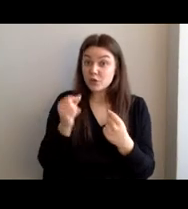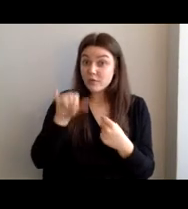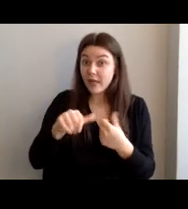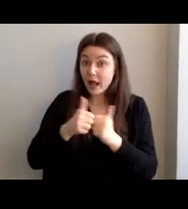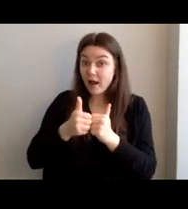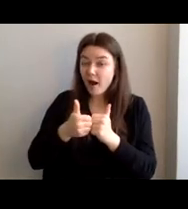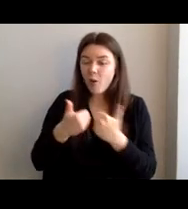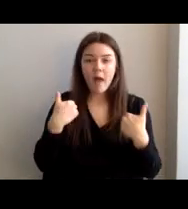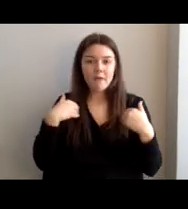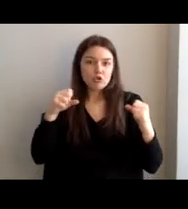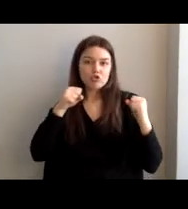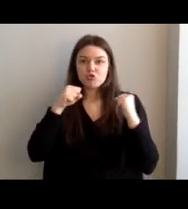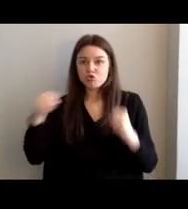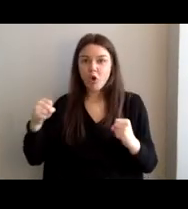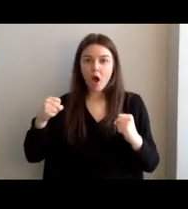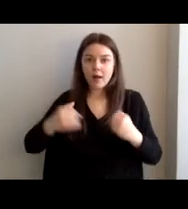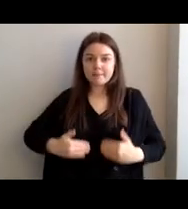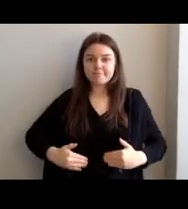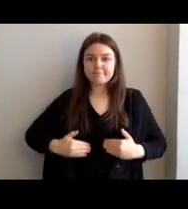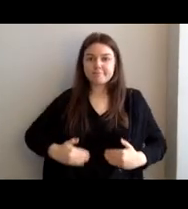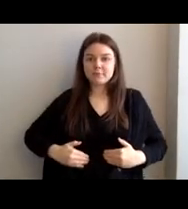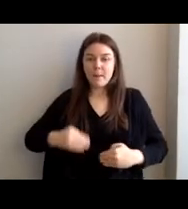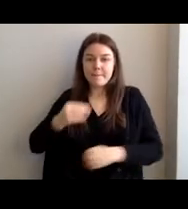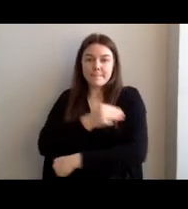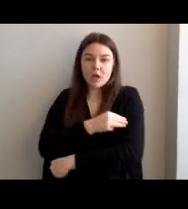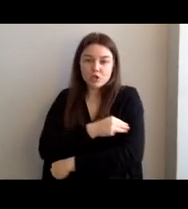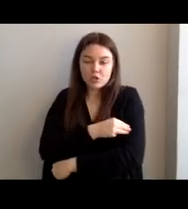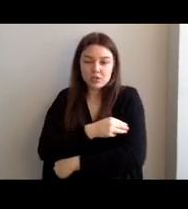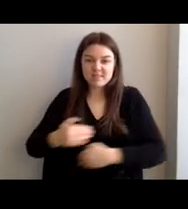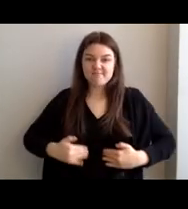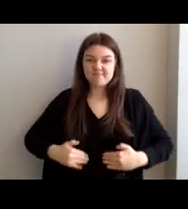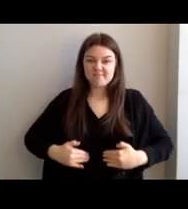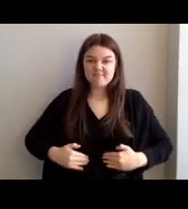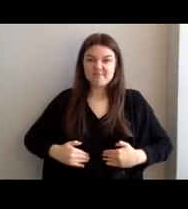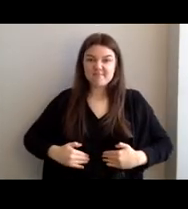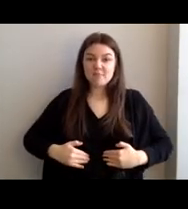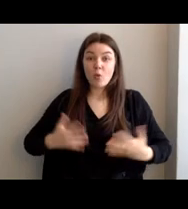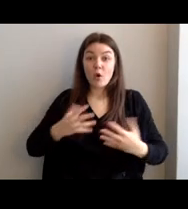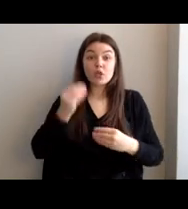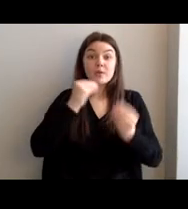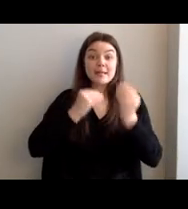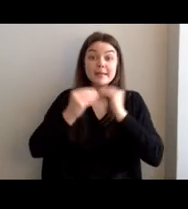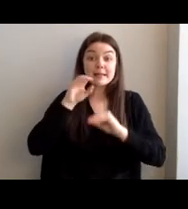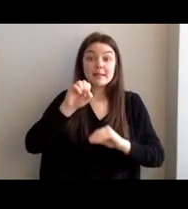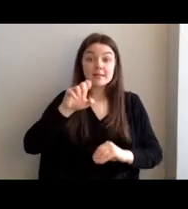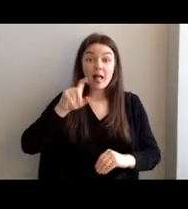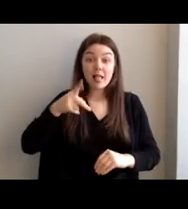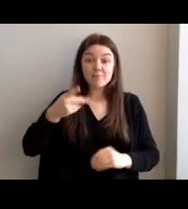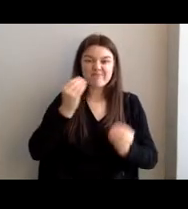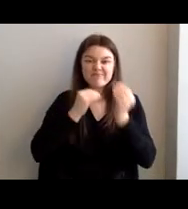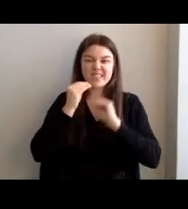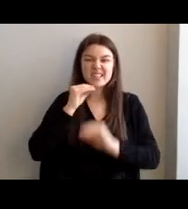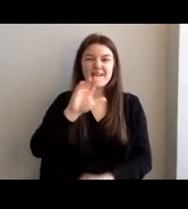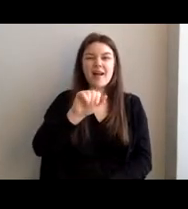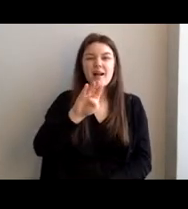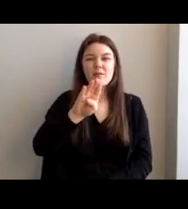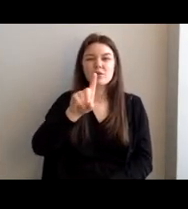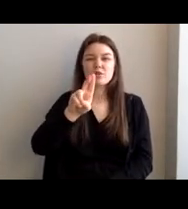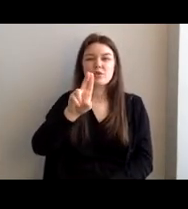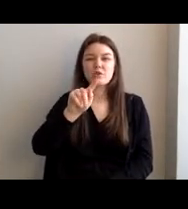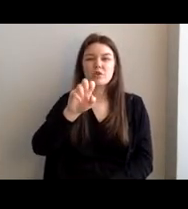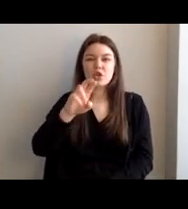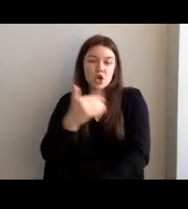very strong adductor muscle. And the adductor muscle is actually what we eat when we eat scallops. So it looks like this. That's the adductor muscle most of the time.